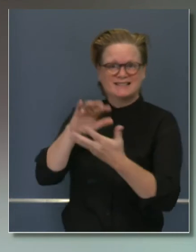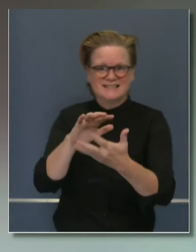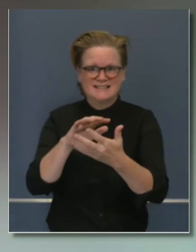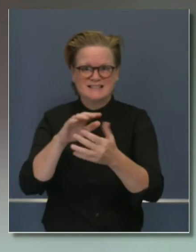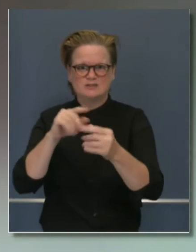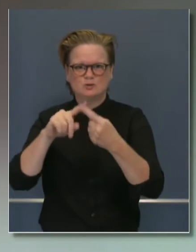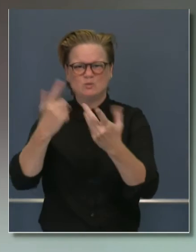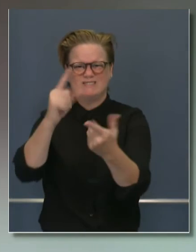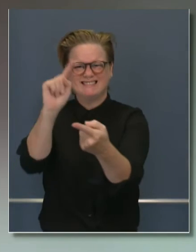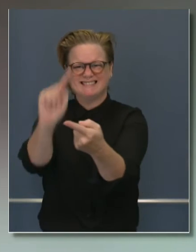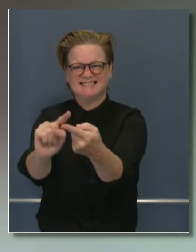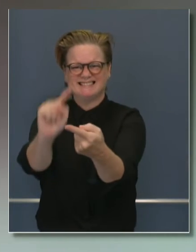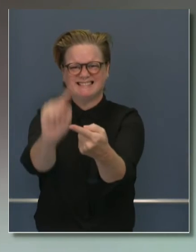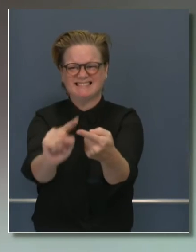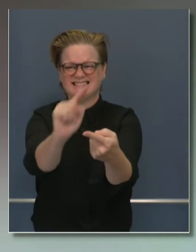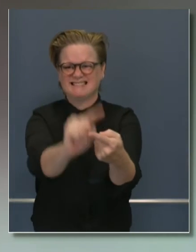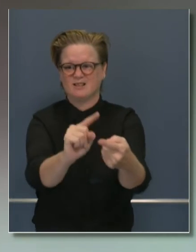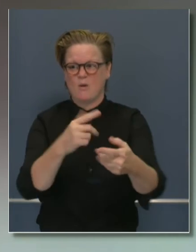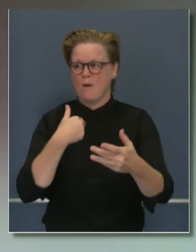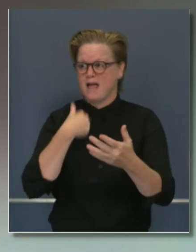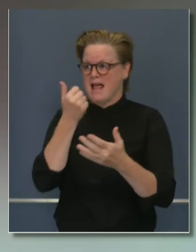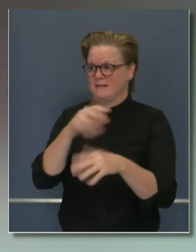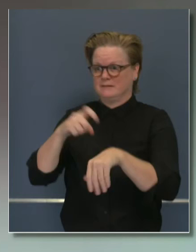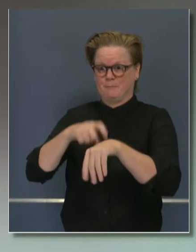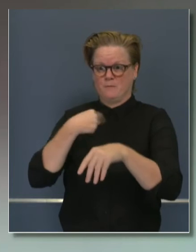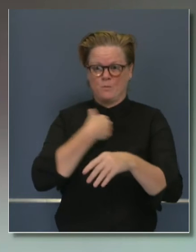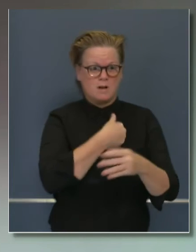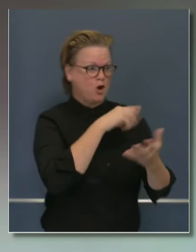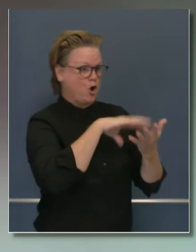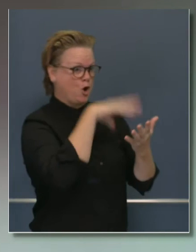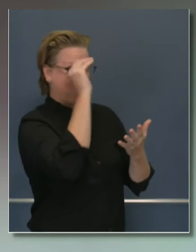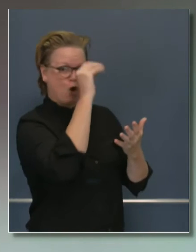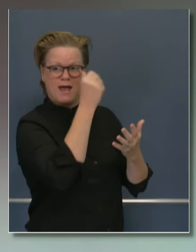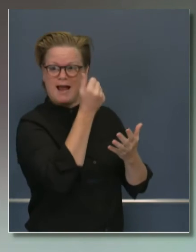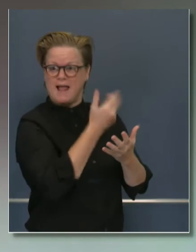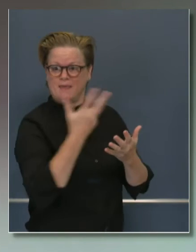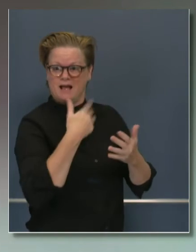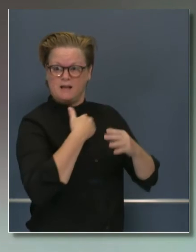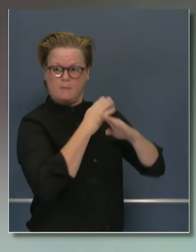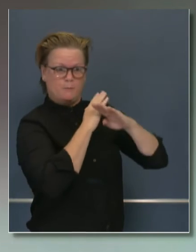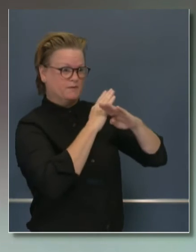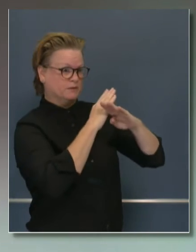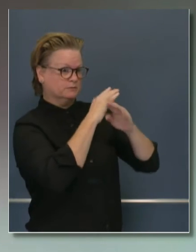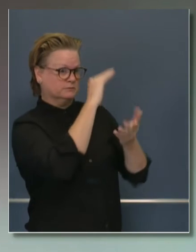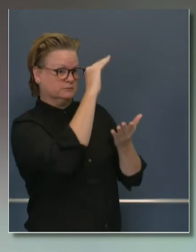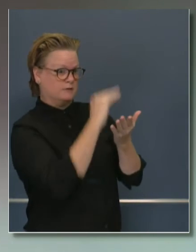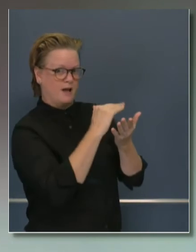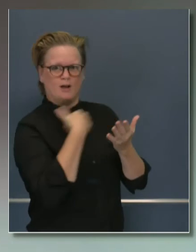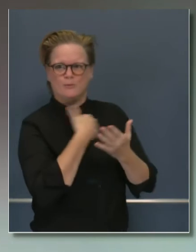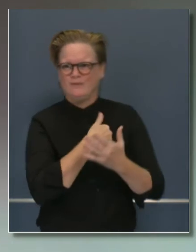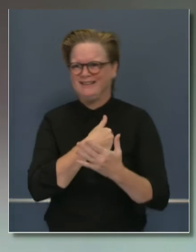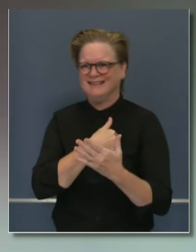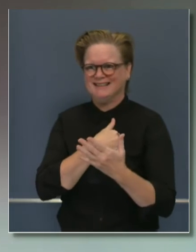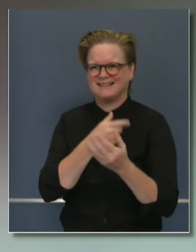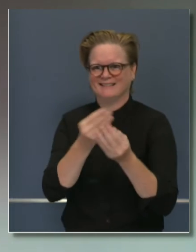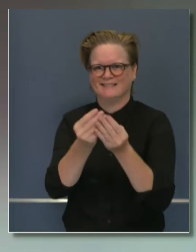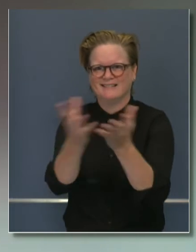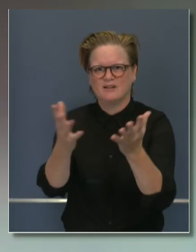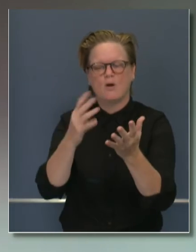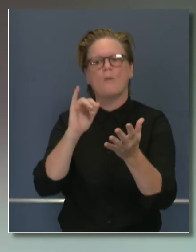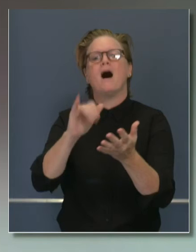other tools that we have. And we hope, and we're looking closely at our data to see if that begins to turn the tide on